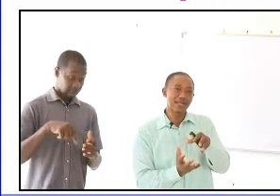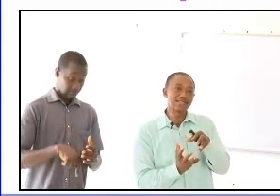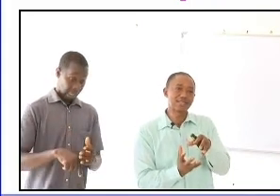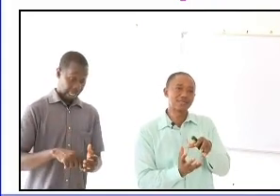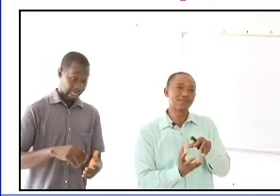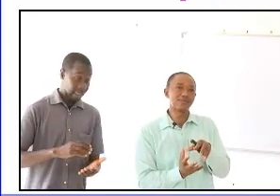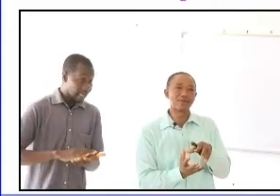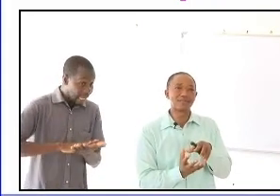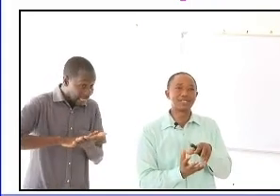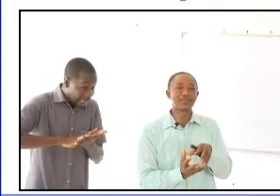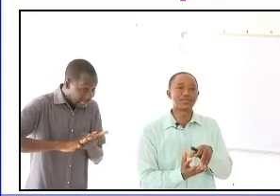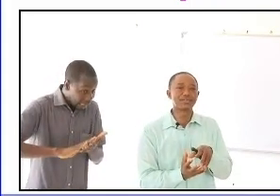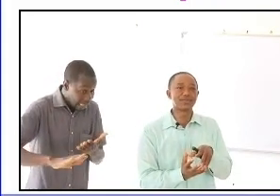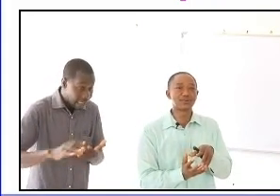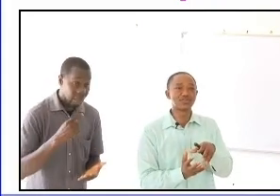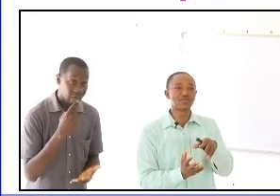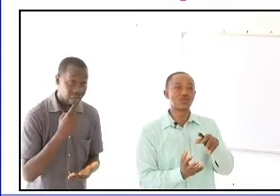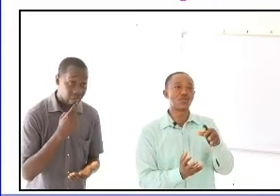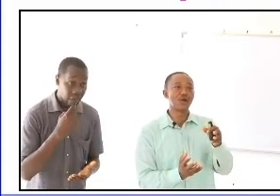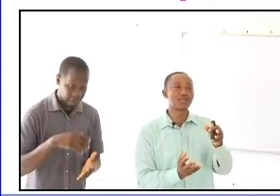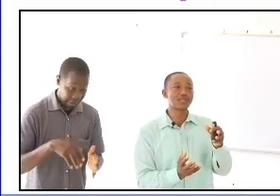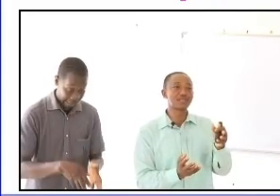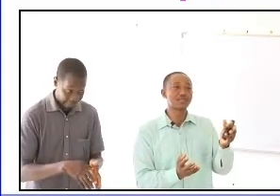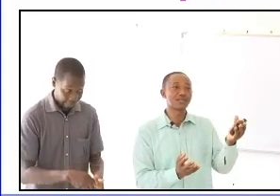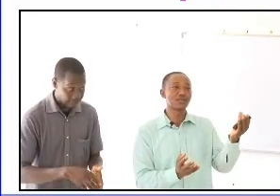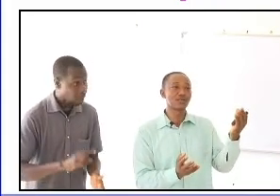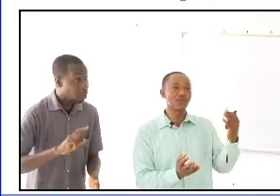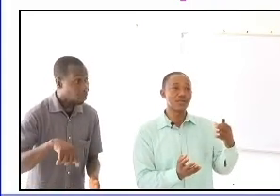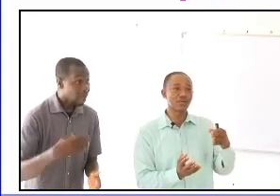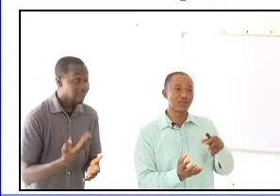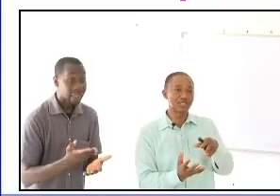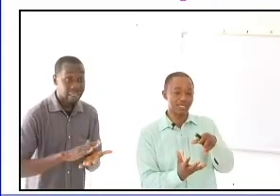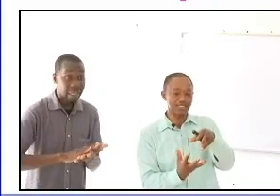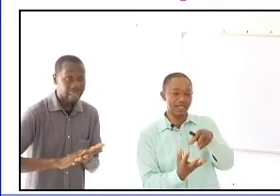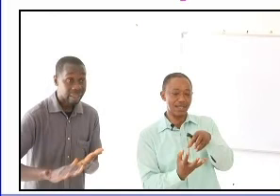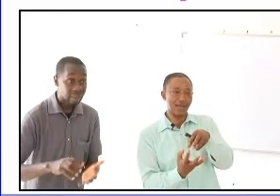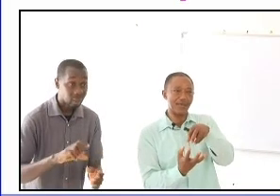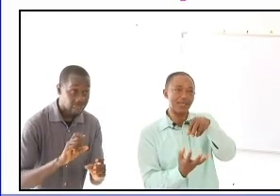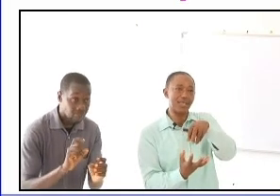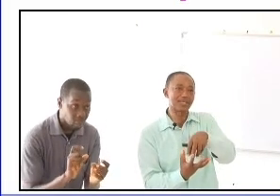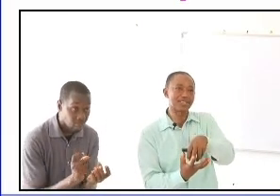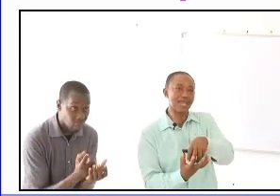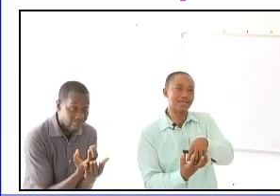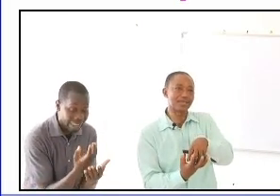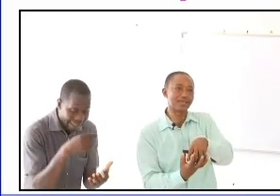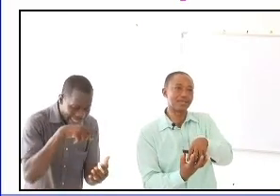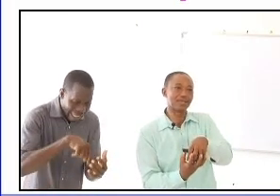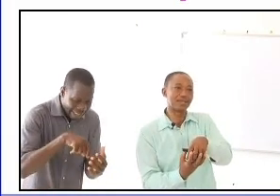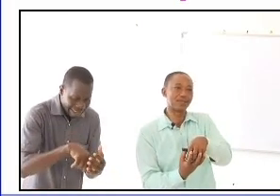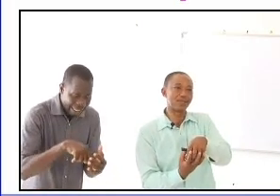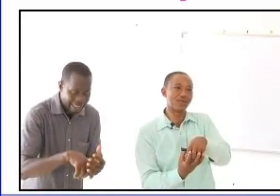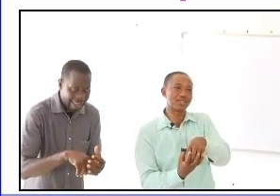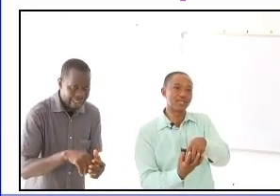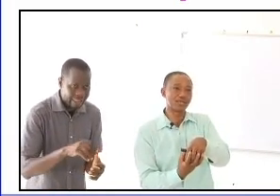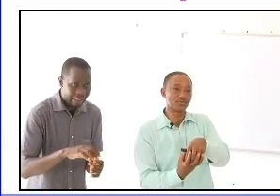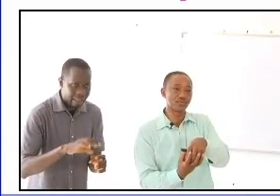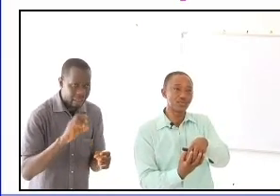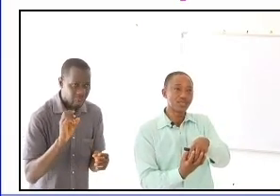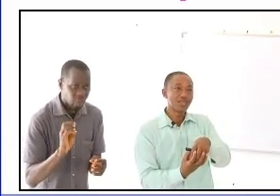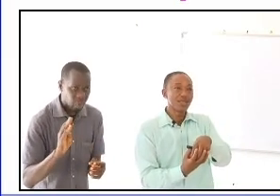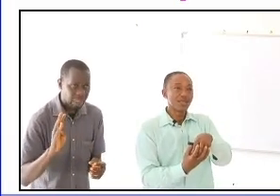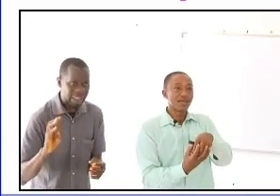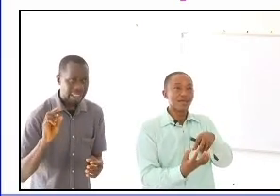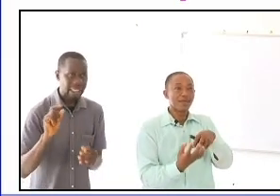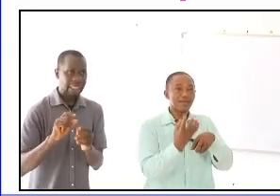actual cleansing of the blood takes place, because once the glomerulus is inside the Bowman's